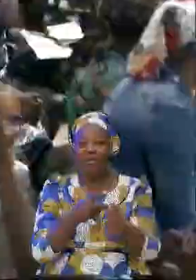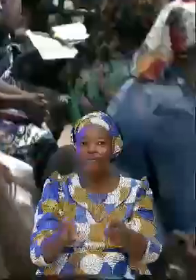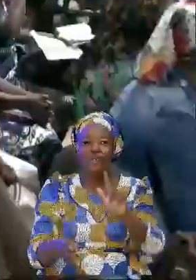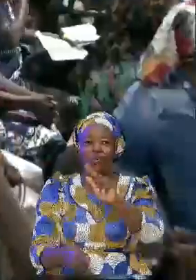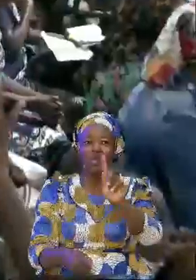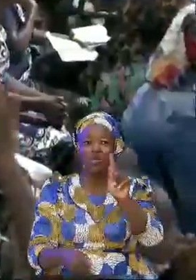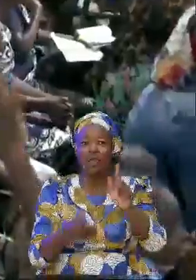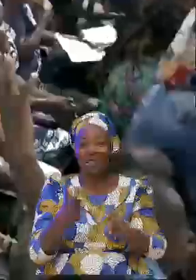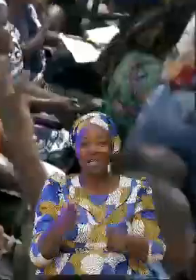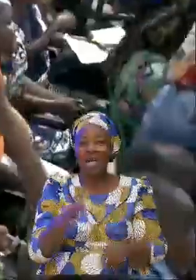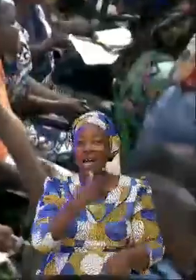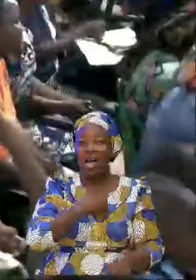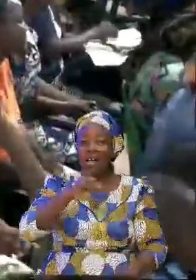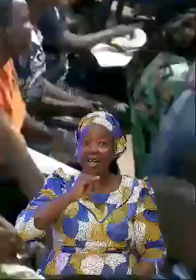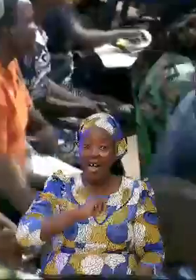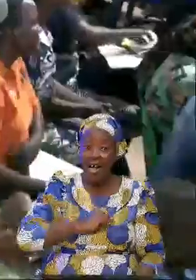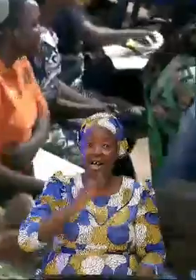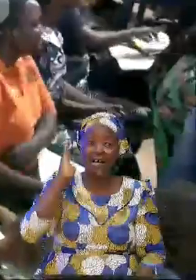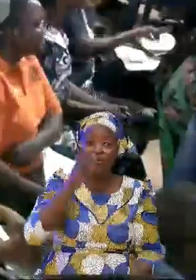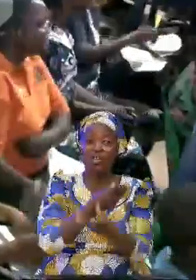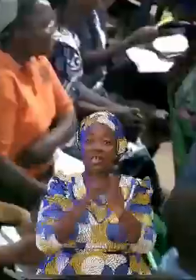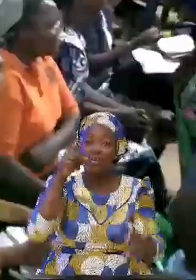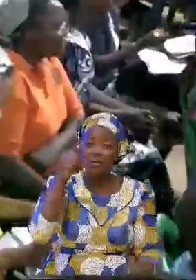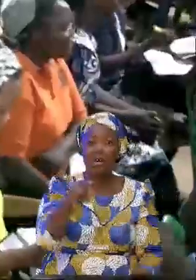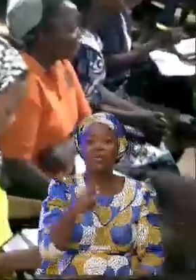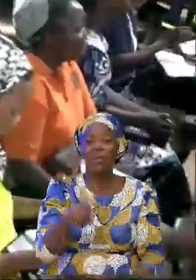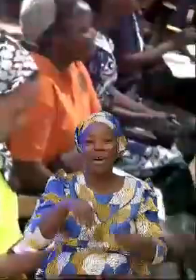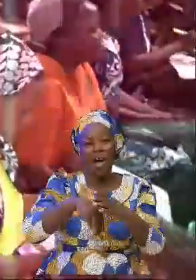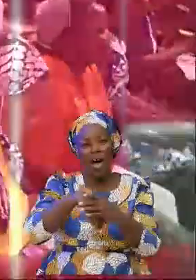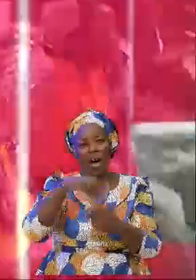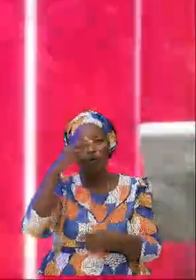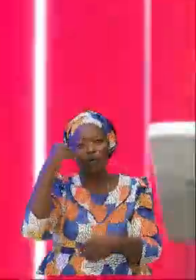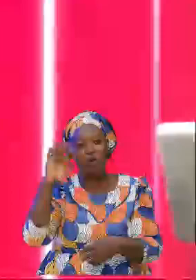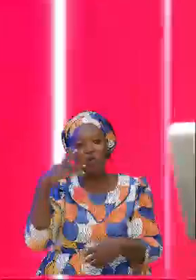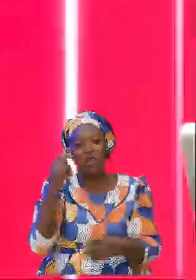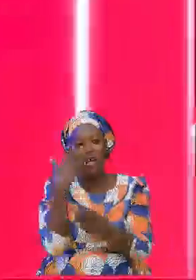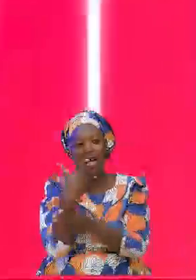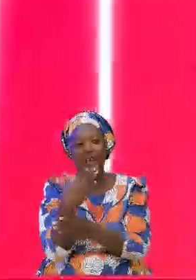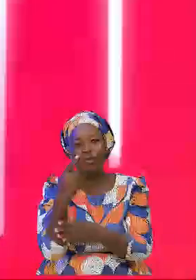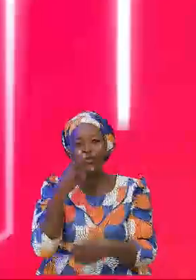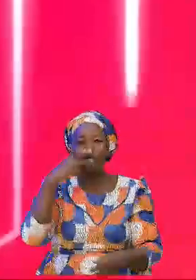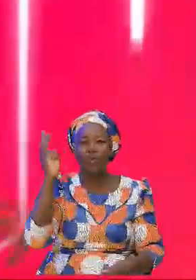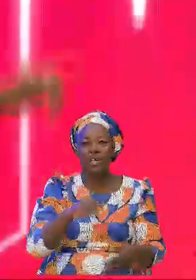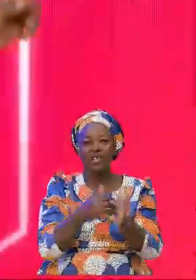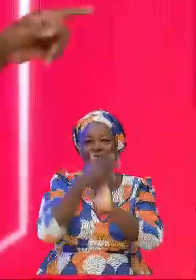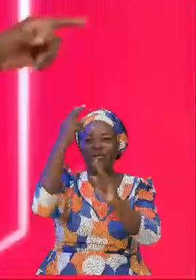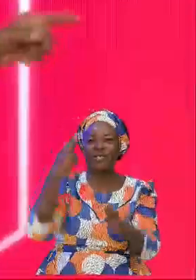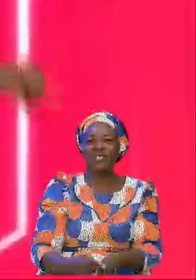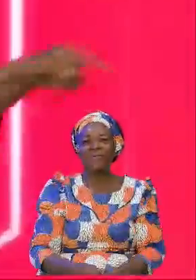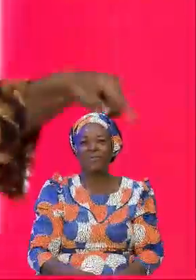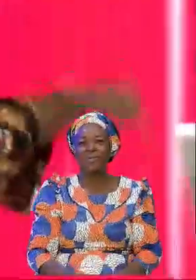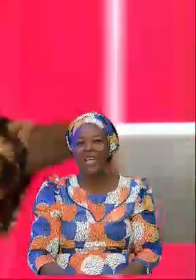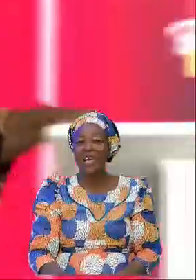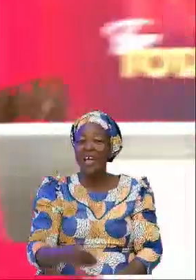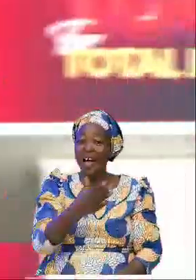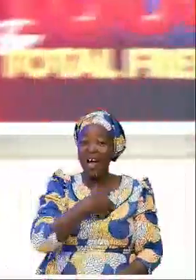Lord. Look at verse 21 there. In verse 21 there, and I will deliver thee out of